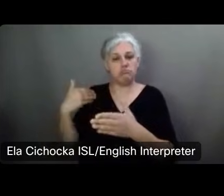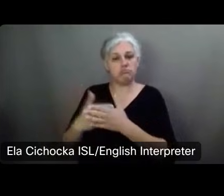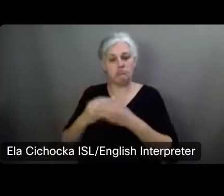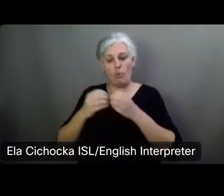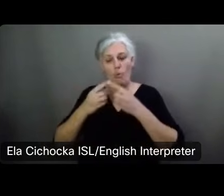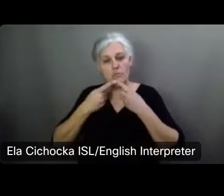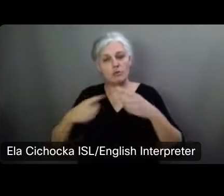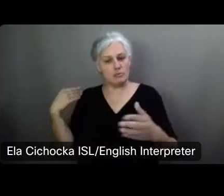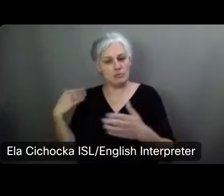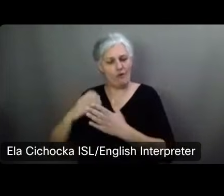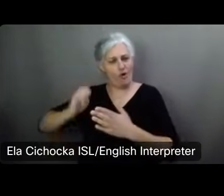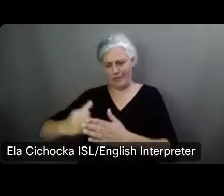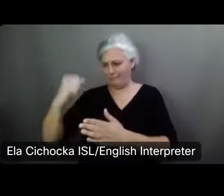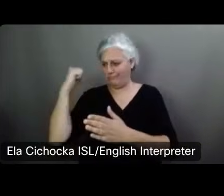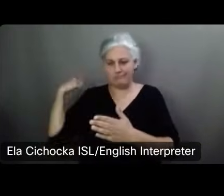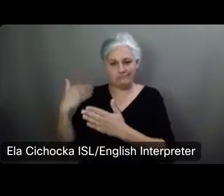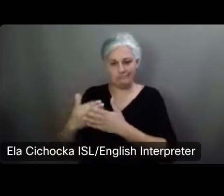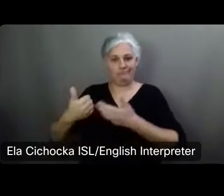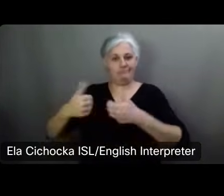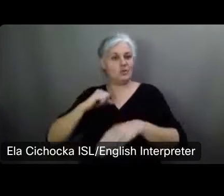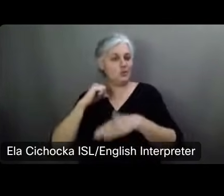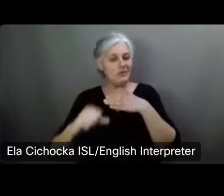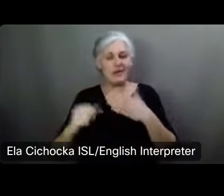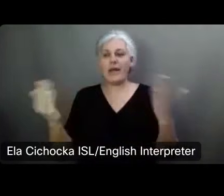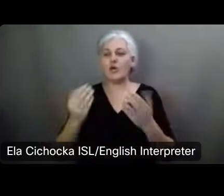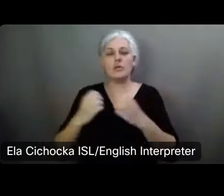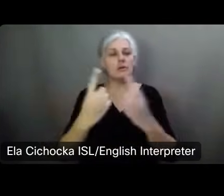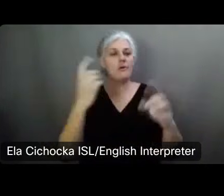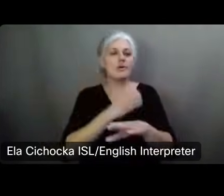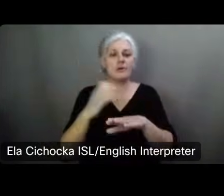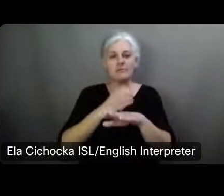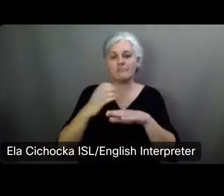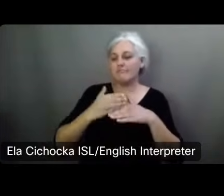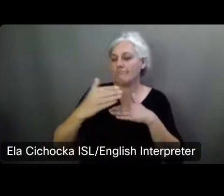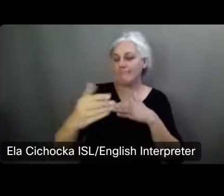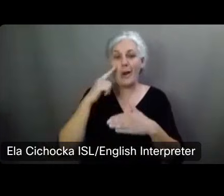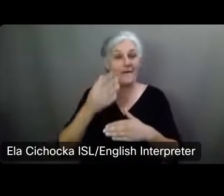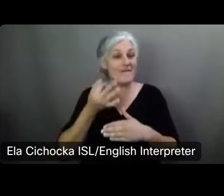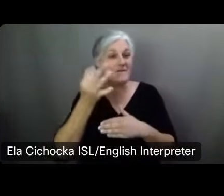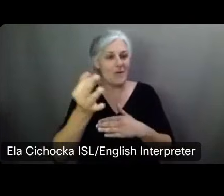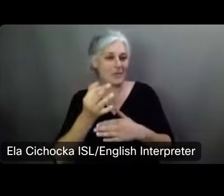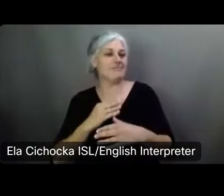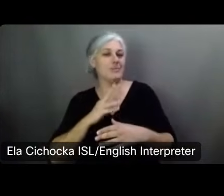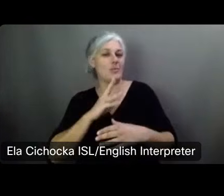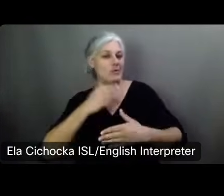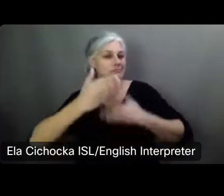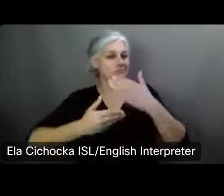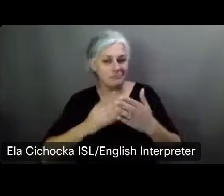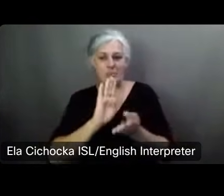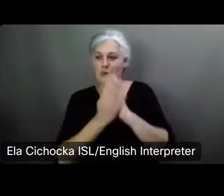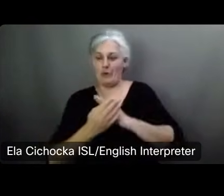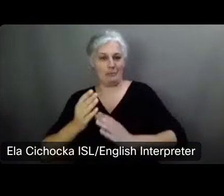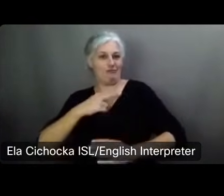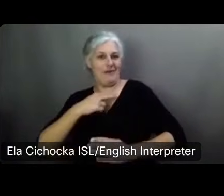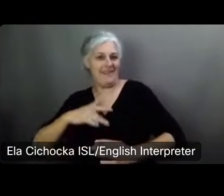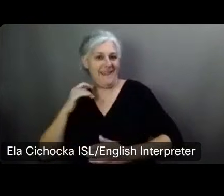from the earliest days right up to today and encourage everyone to continue. And I look forward to words becoming actions and that we